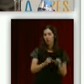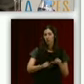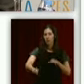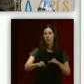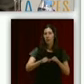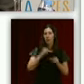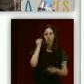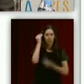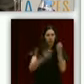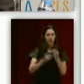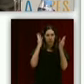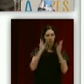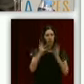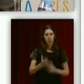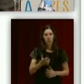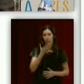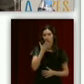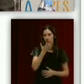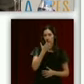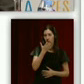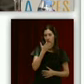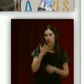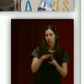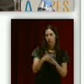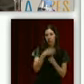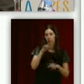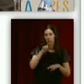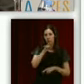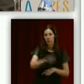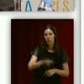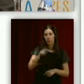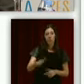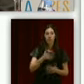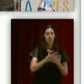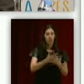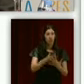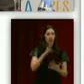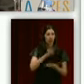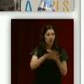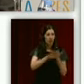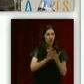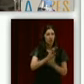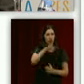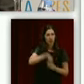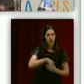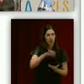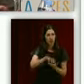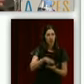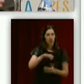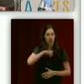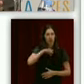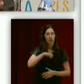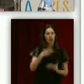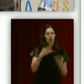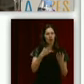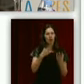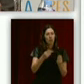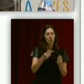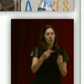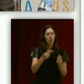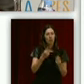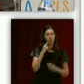of the interface. We register all parameters and then we process them. In the case of individuals, of the